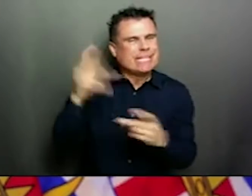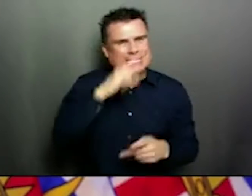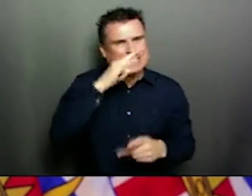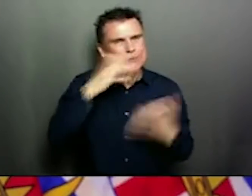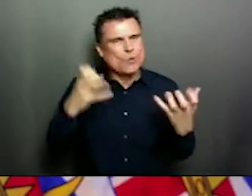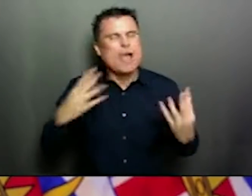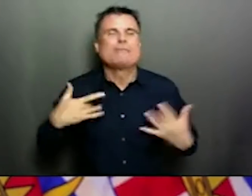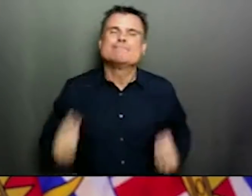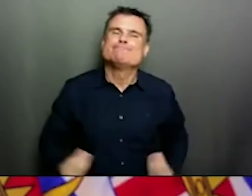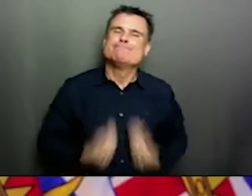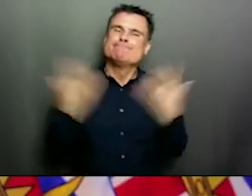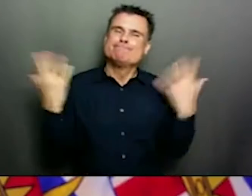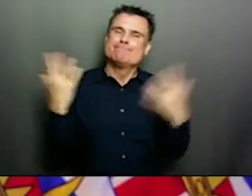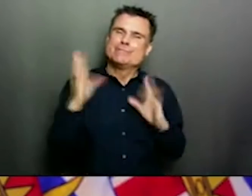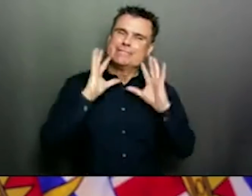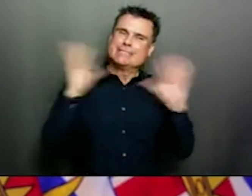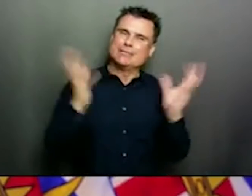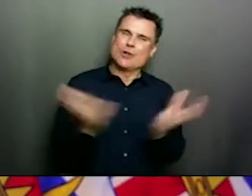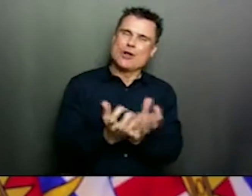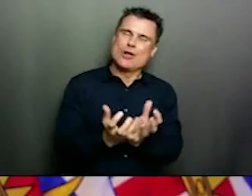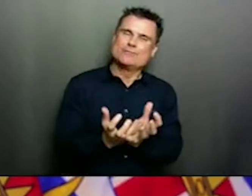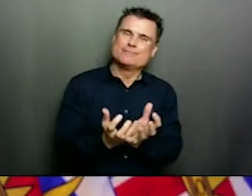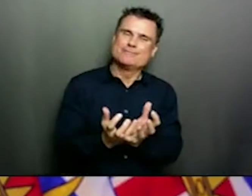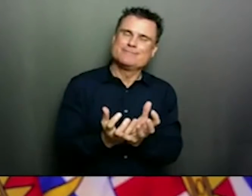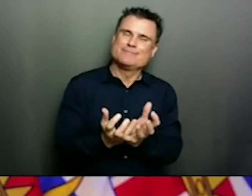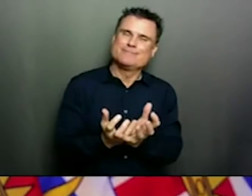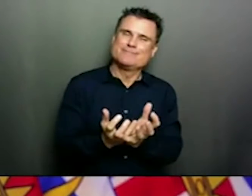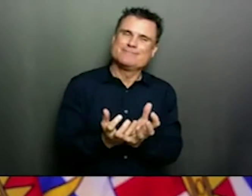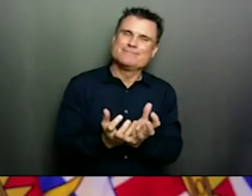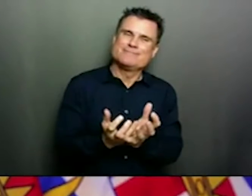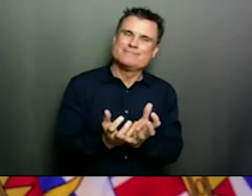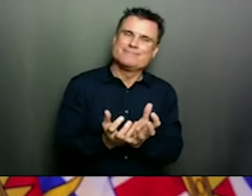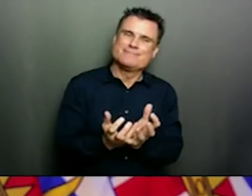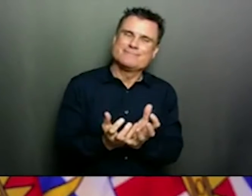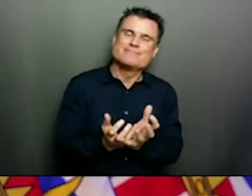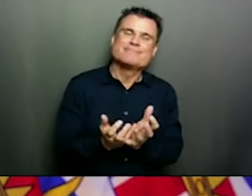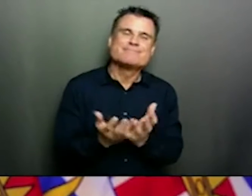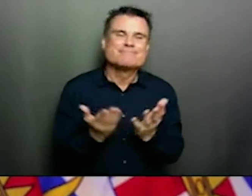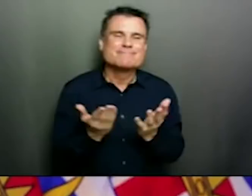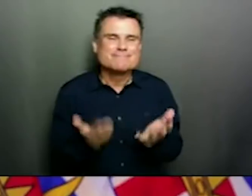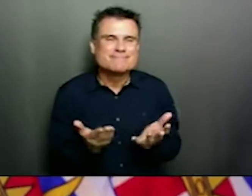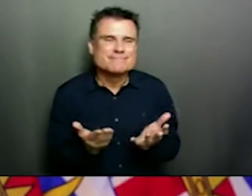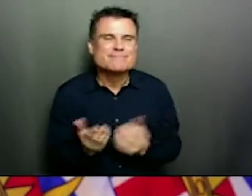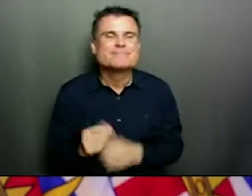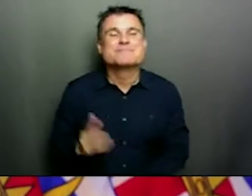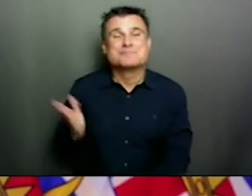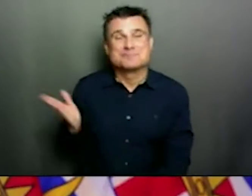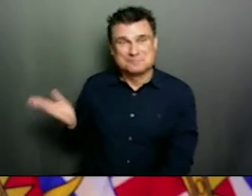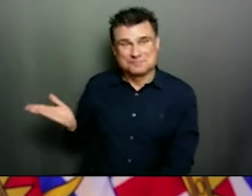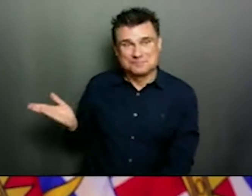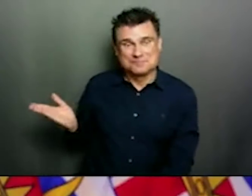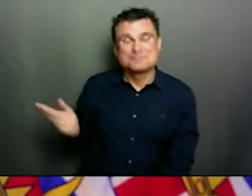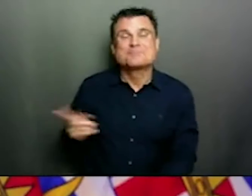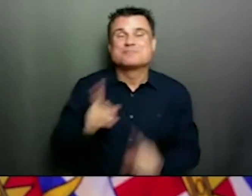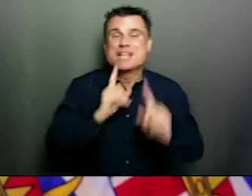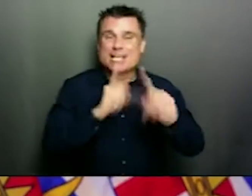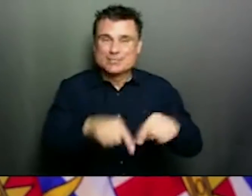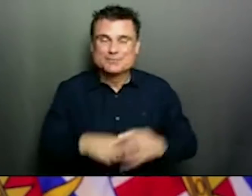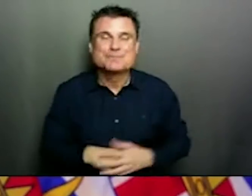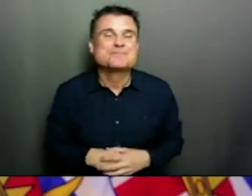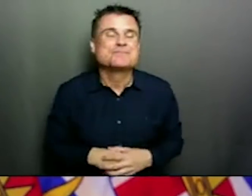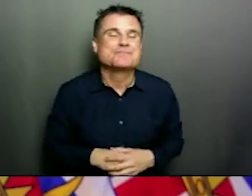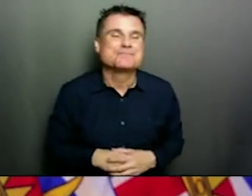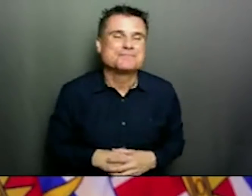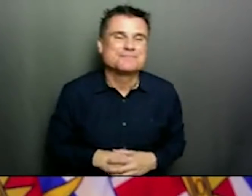of vaccine that's going to protect our grandparents and our elders. So those are coming. And yes, it's